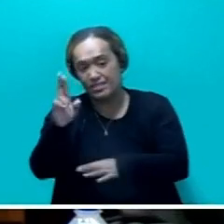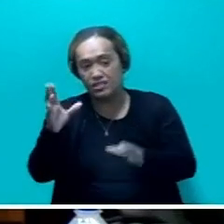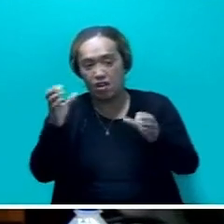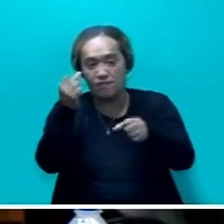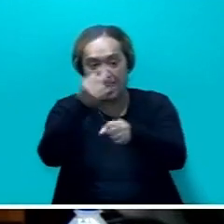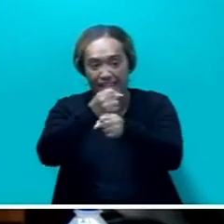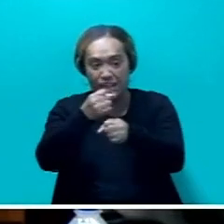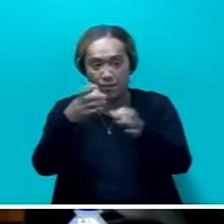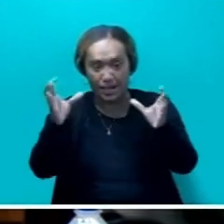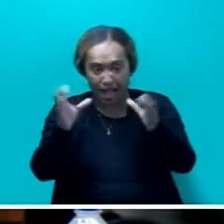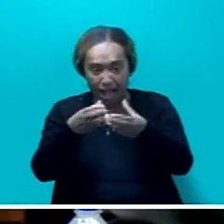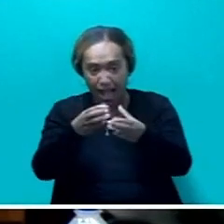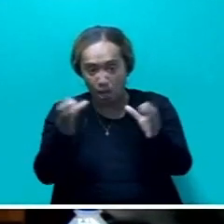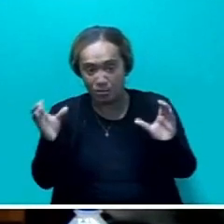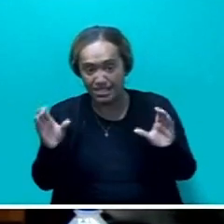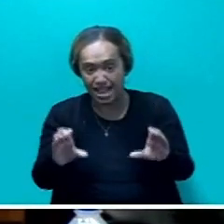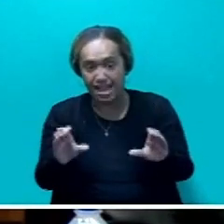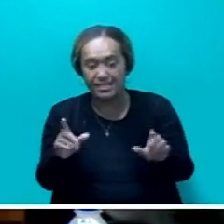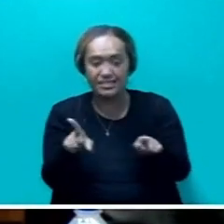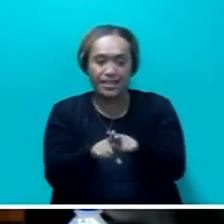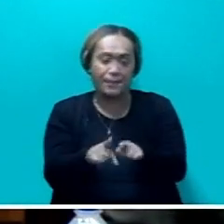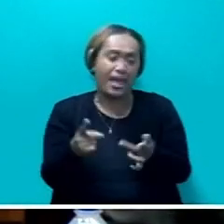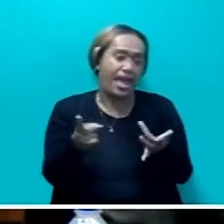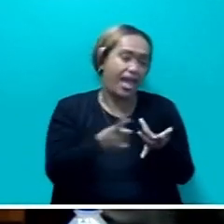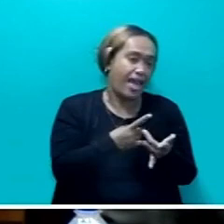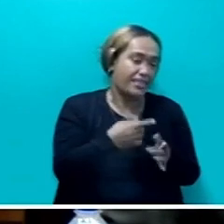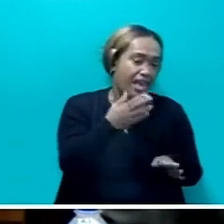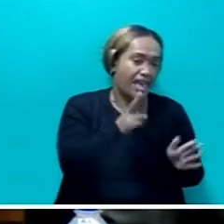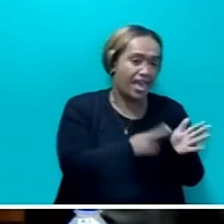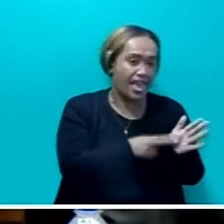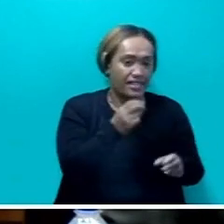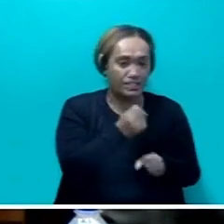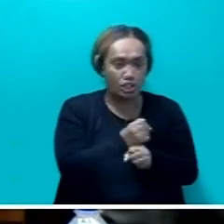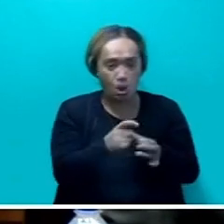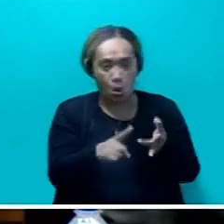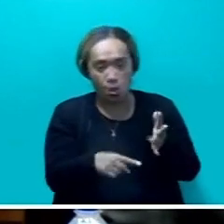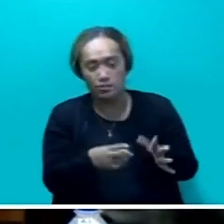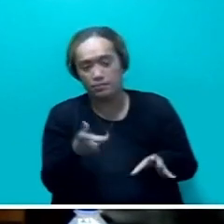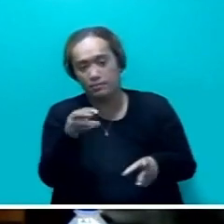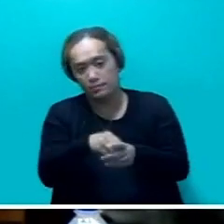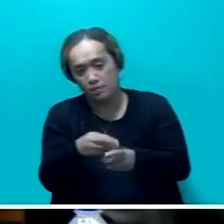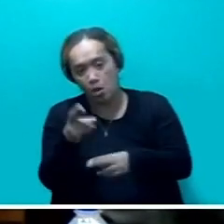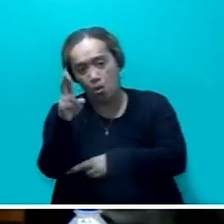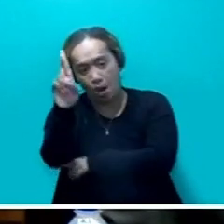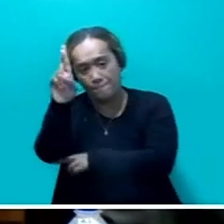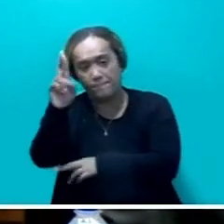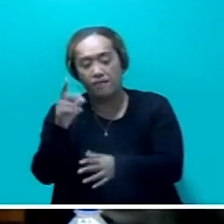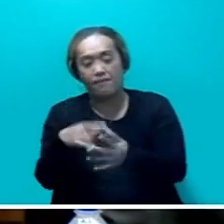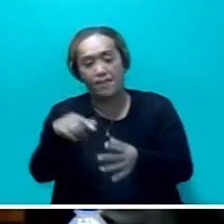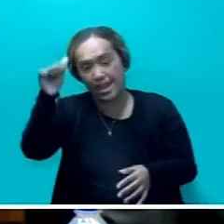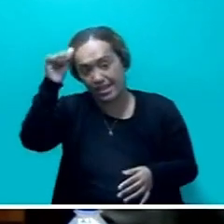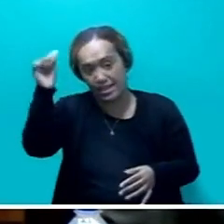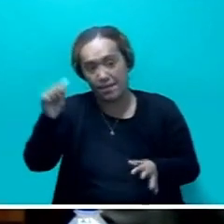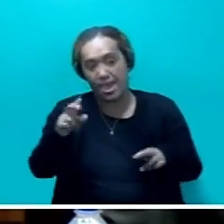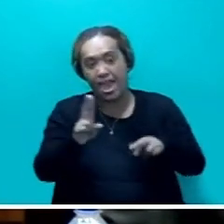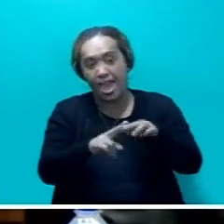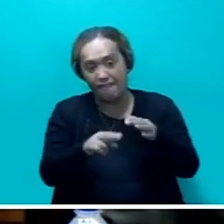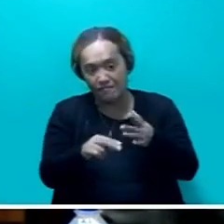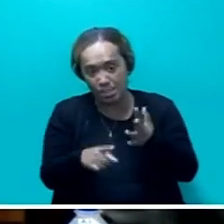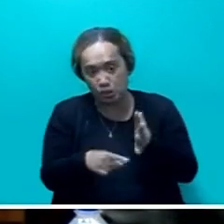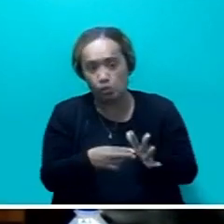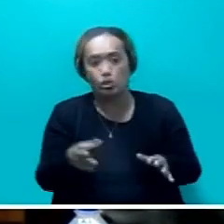Girmitiya non-government institutions such as Global Girmit, representatives from the academic institutions,